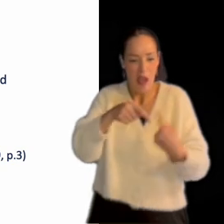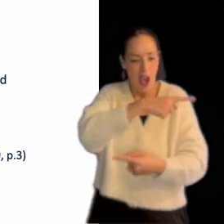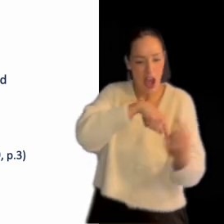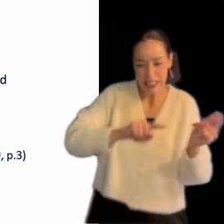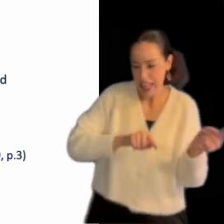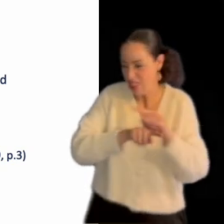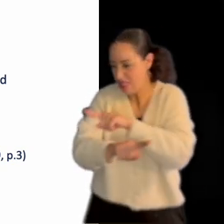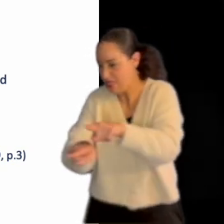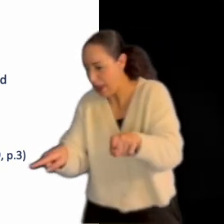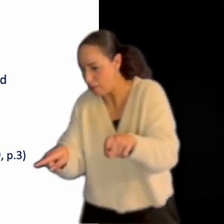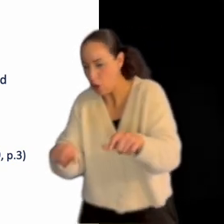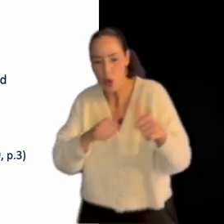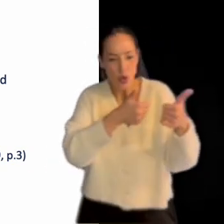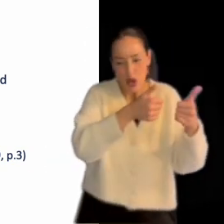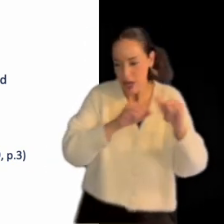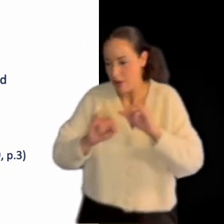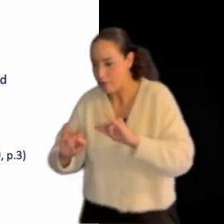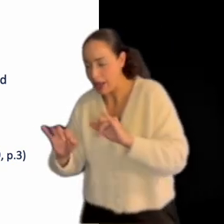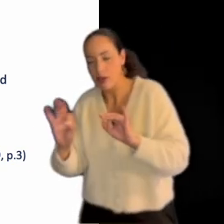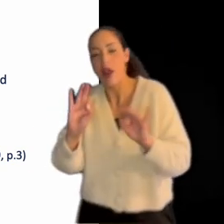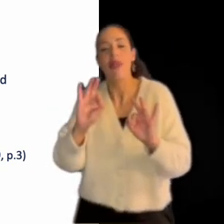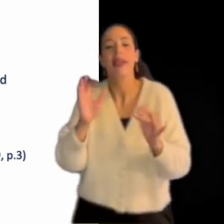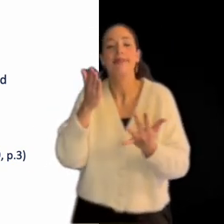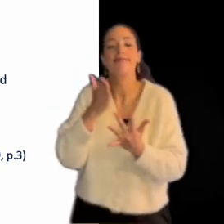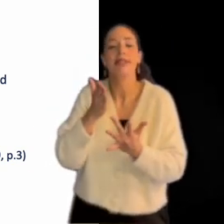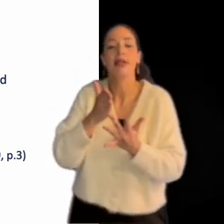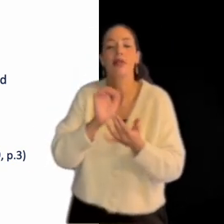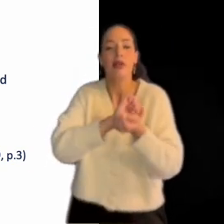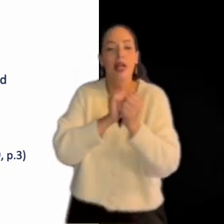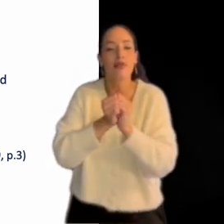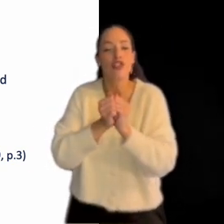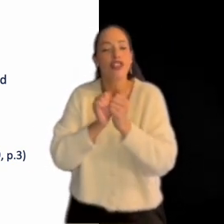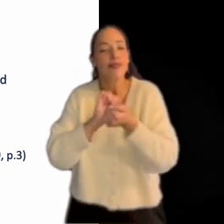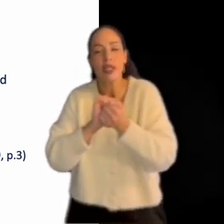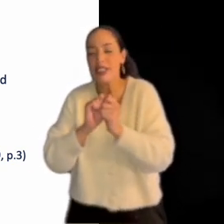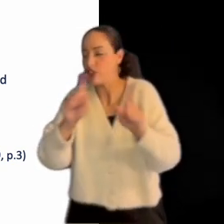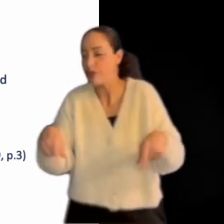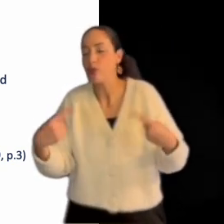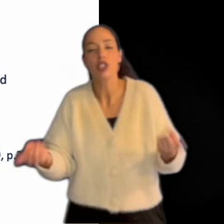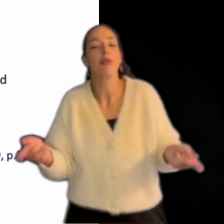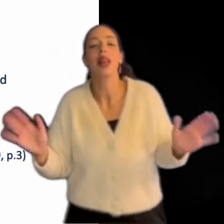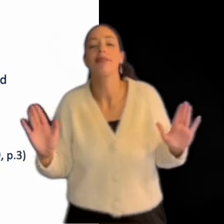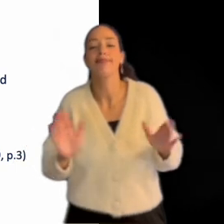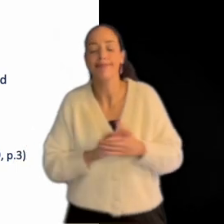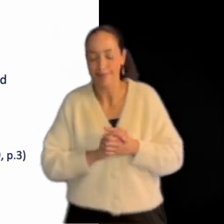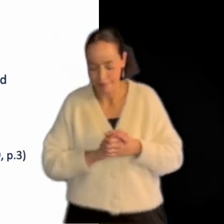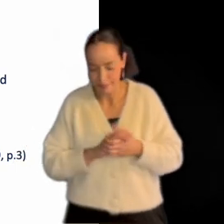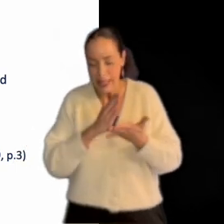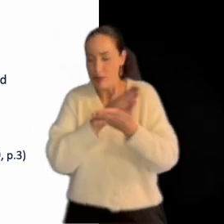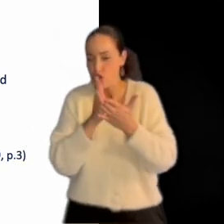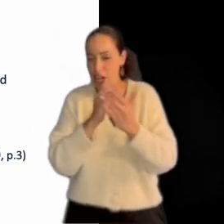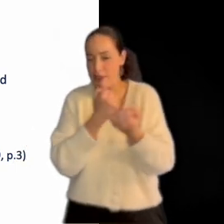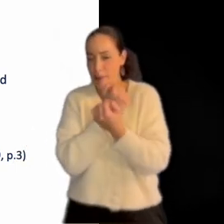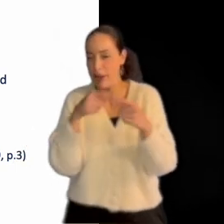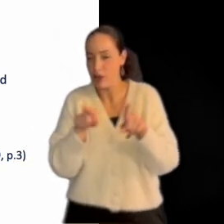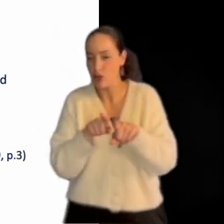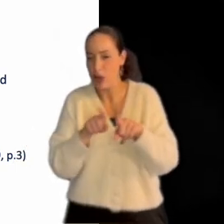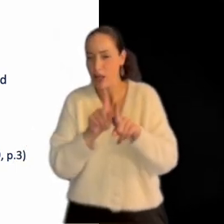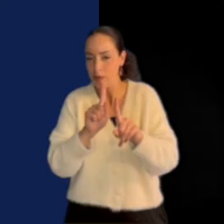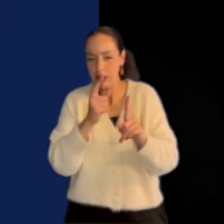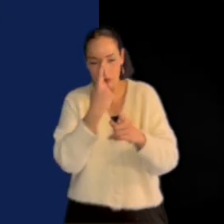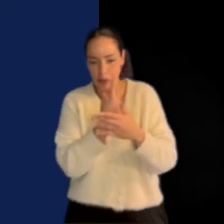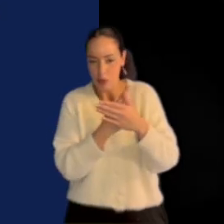Collaboration, partnership and sharing of power are impossible to grasp. Instead, fear, indecision and powerlessness is often all that